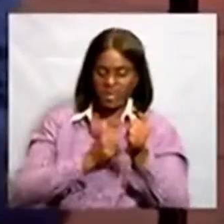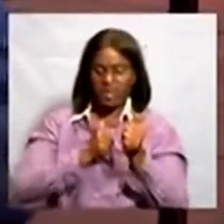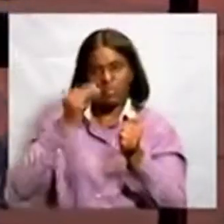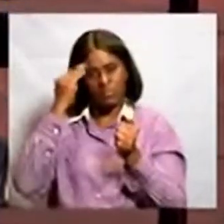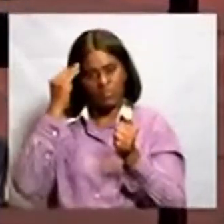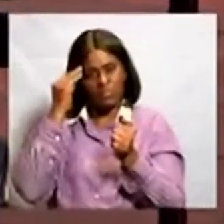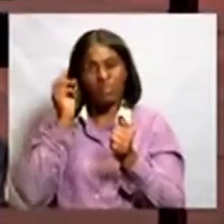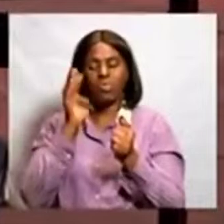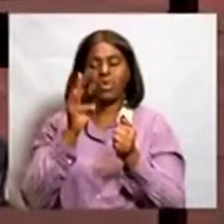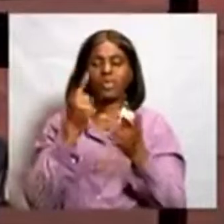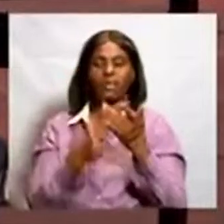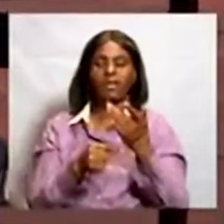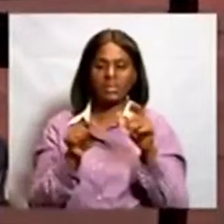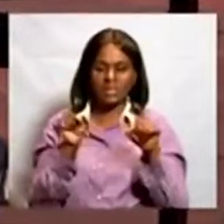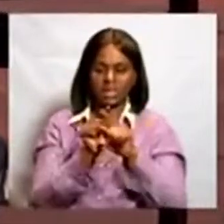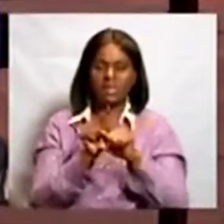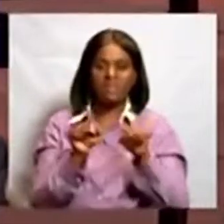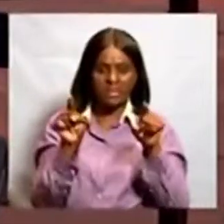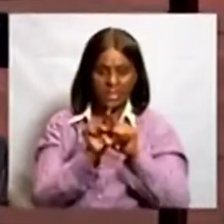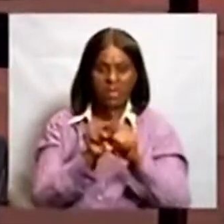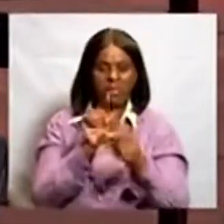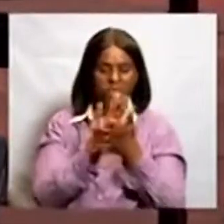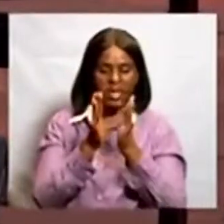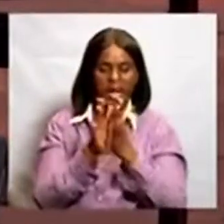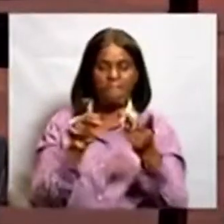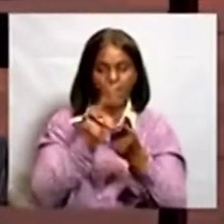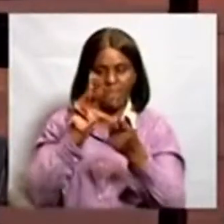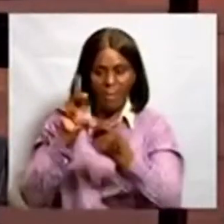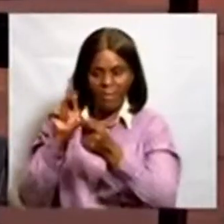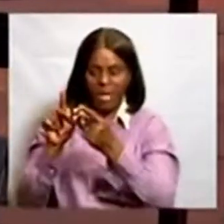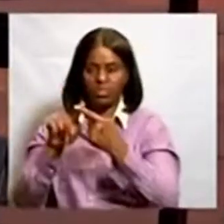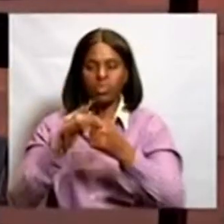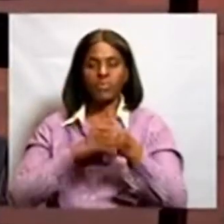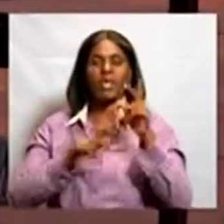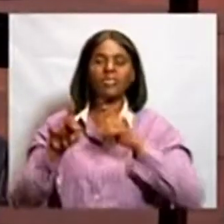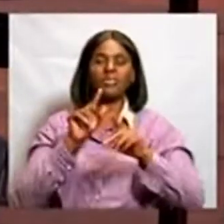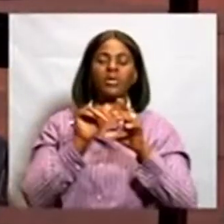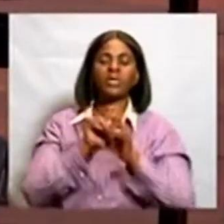is going to be inapplicable to my people in Karao?